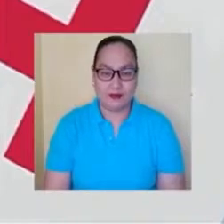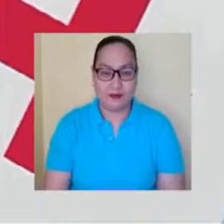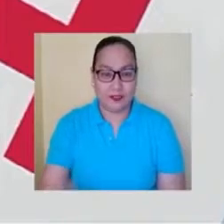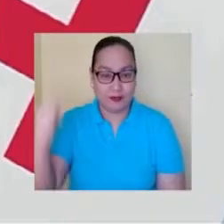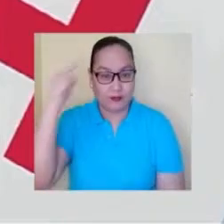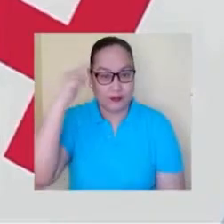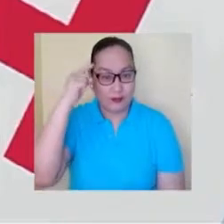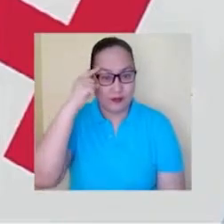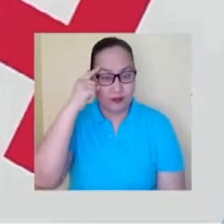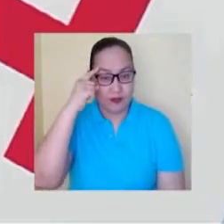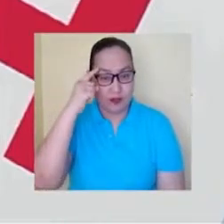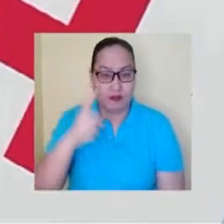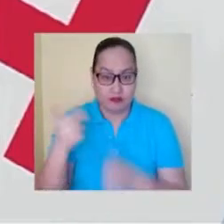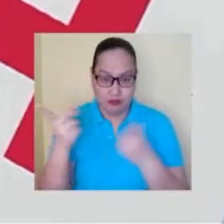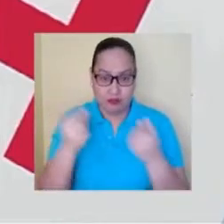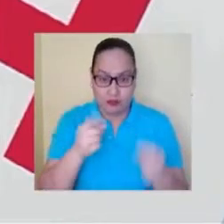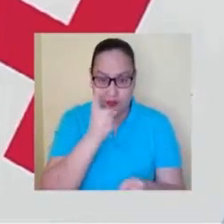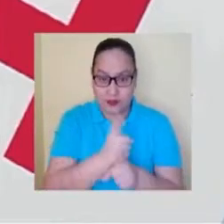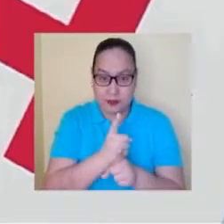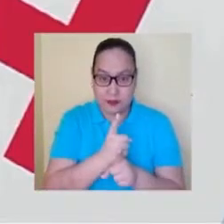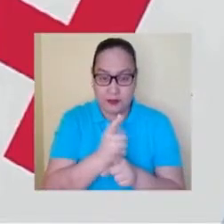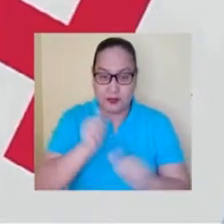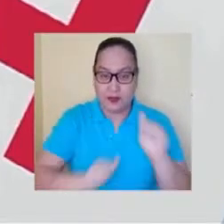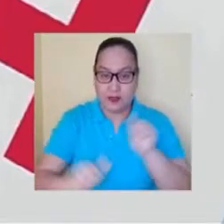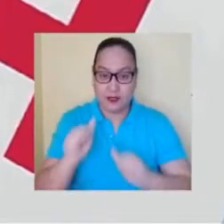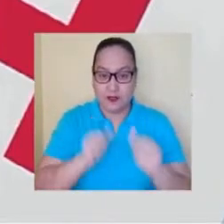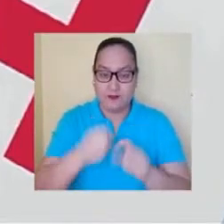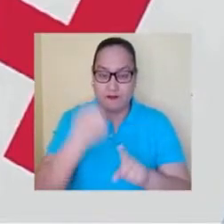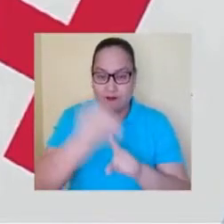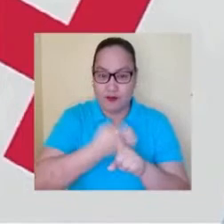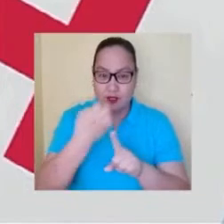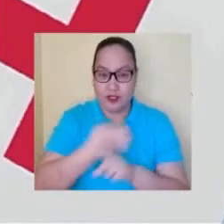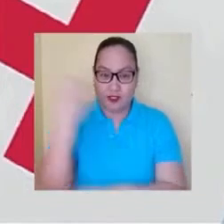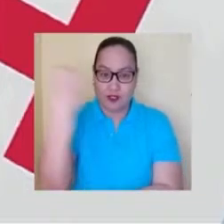4. Do you think you did the right action for its emergency situation?